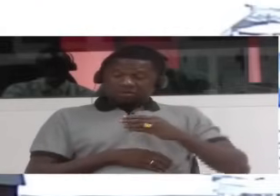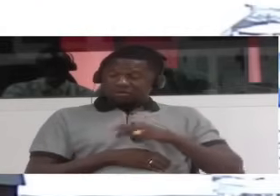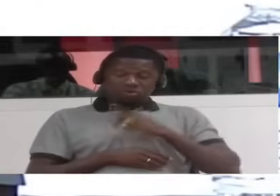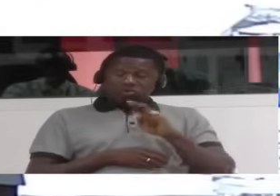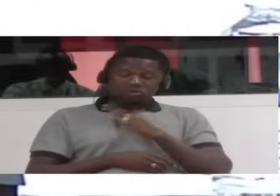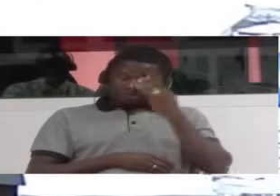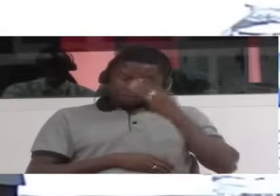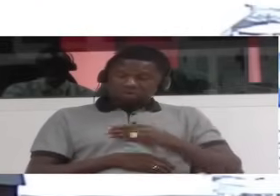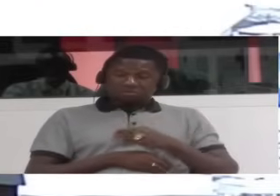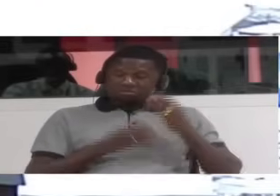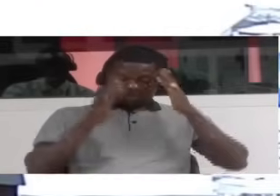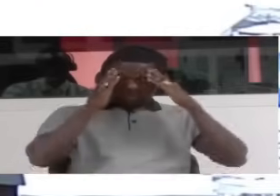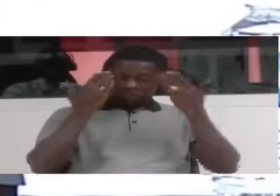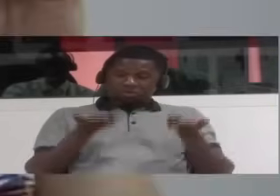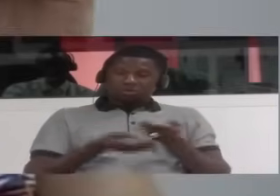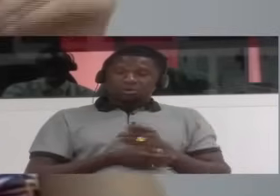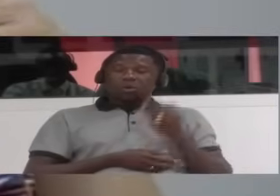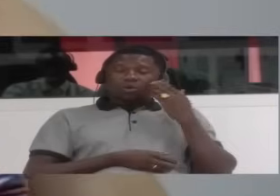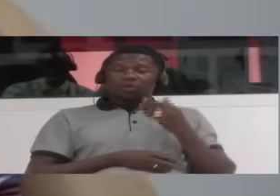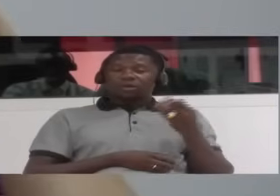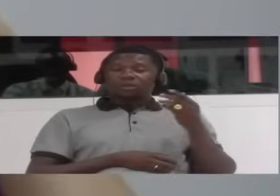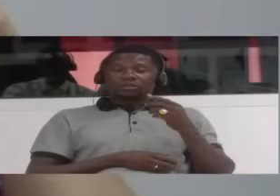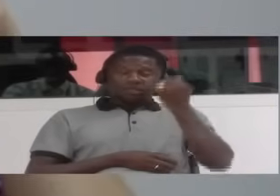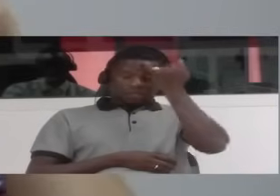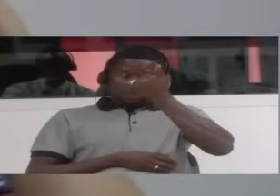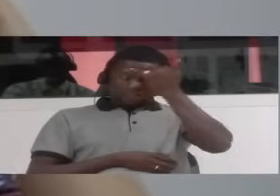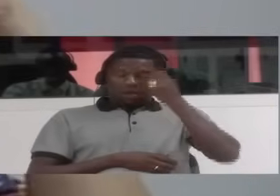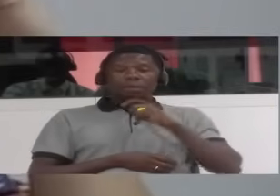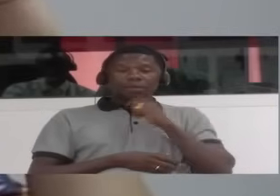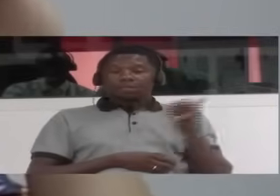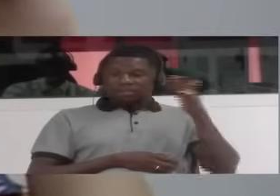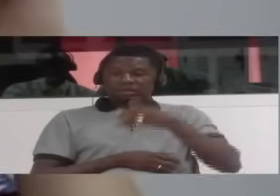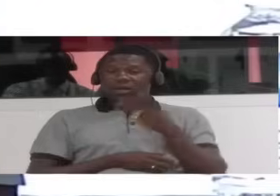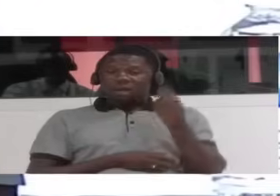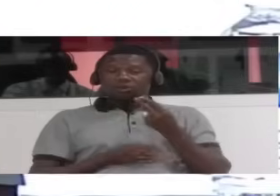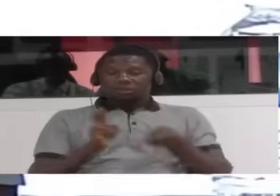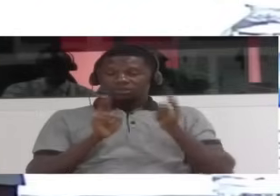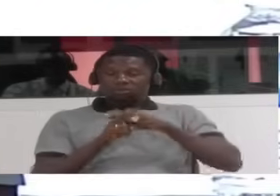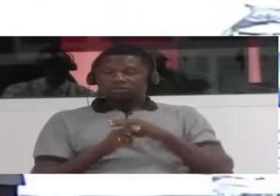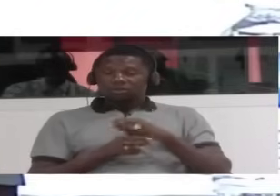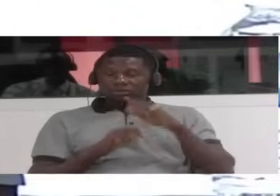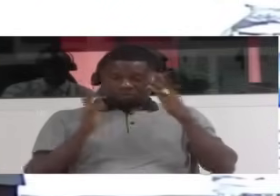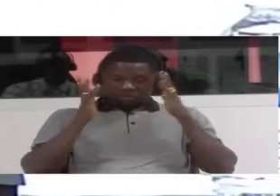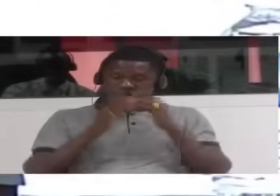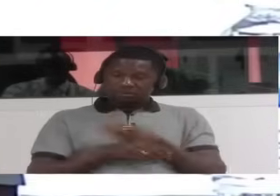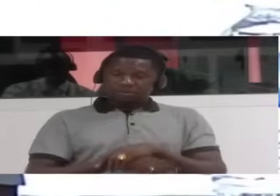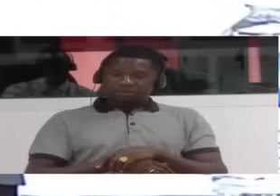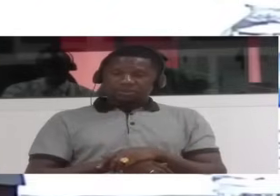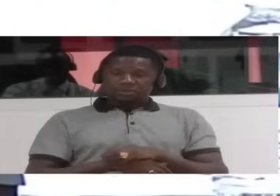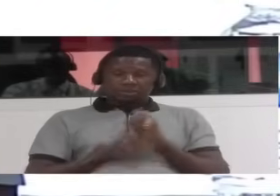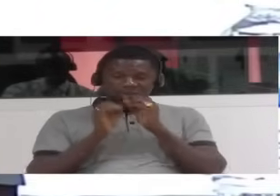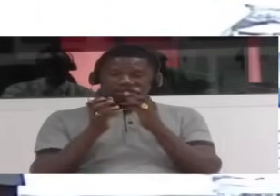was not up to my knowledge. When Francisco came, how did he report the matter? He said yesterday we have another incident